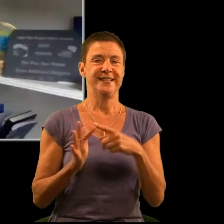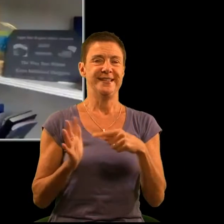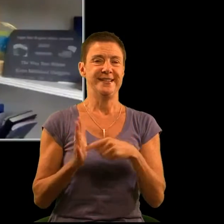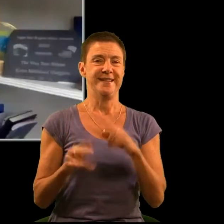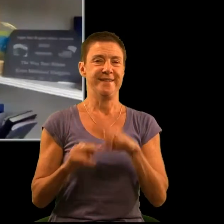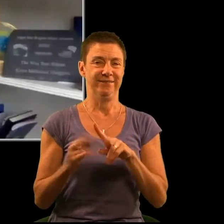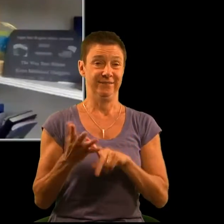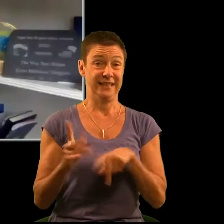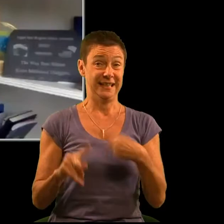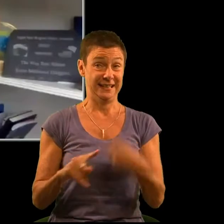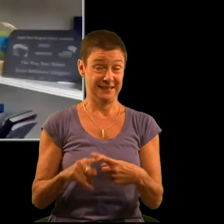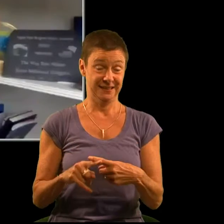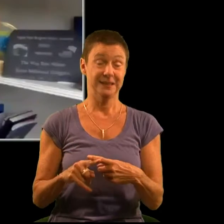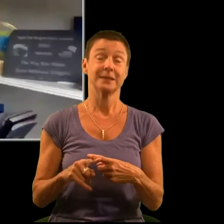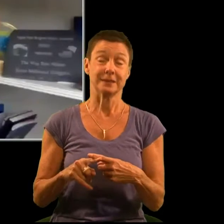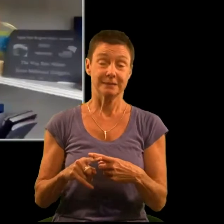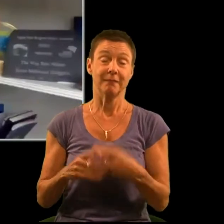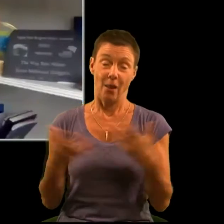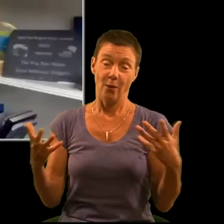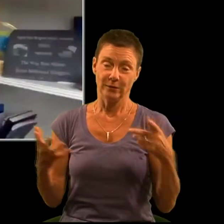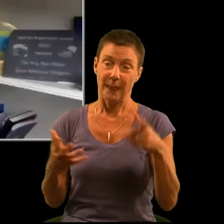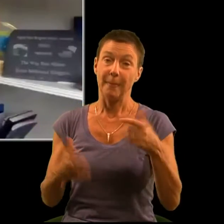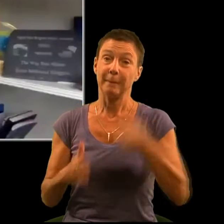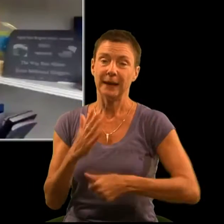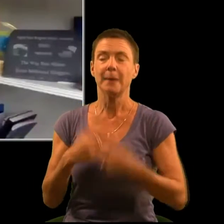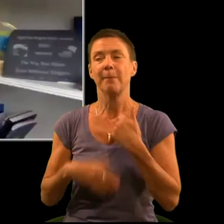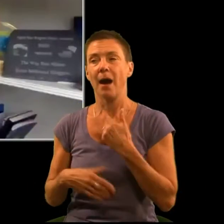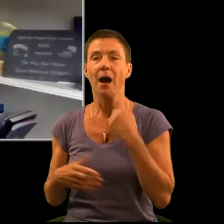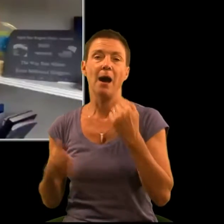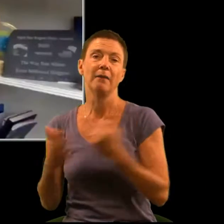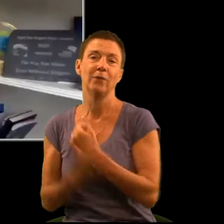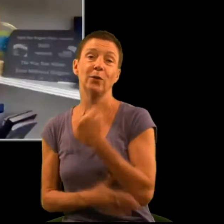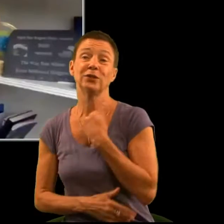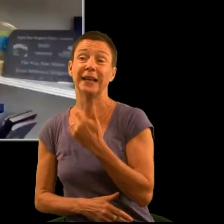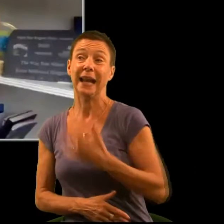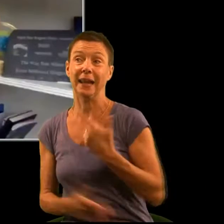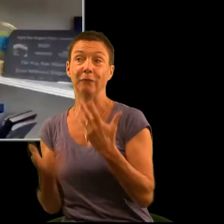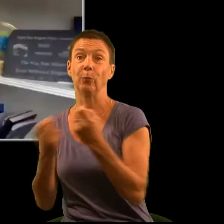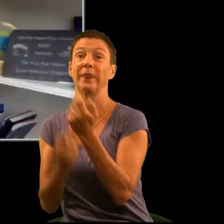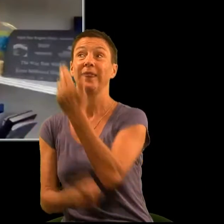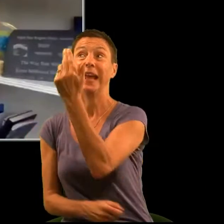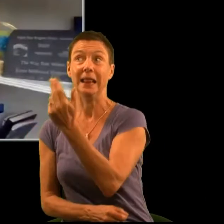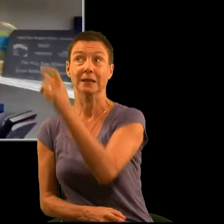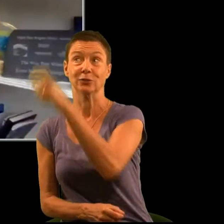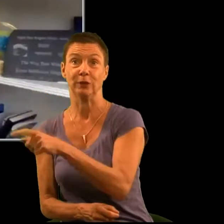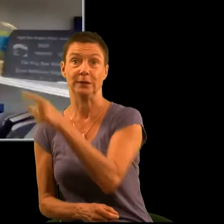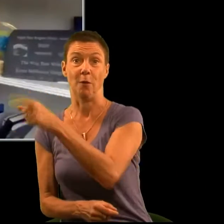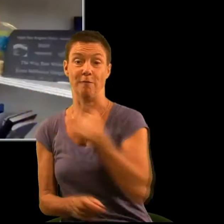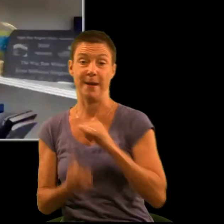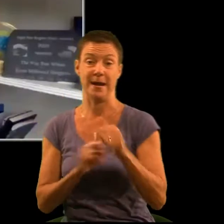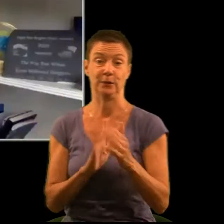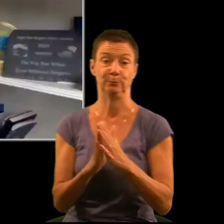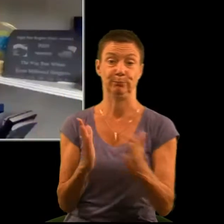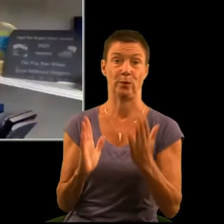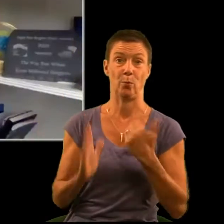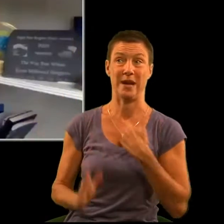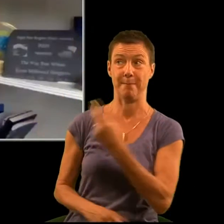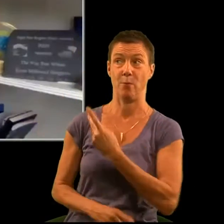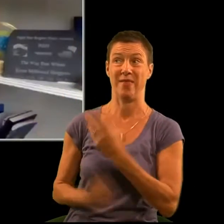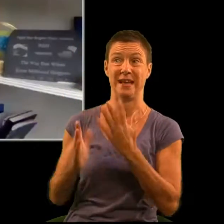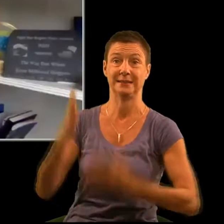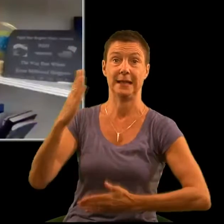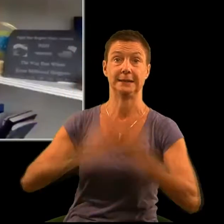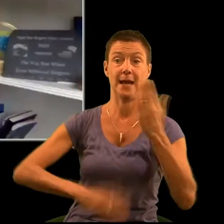but I unfortunately live with the illustrator for my next book, and we had a deadline coming up, and so I couldn't